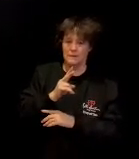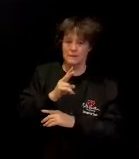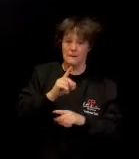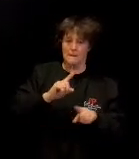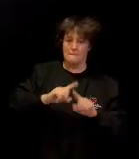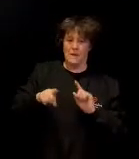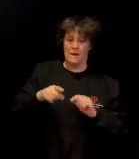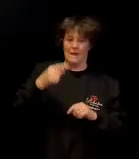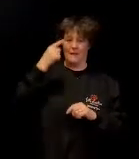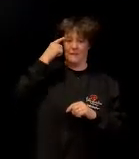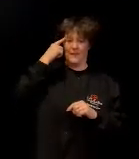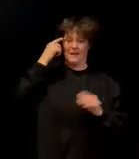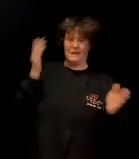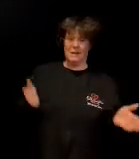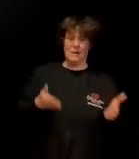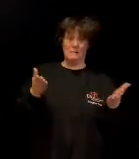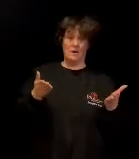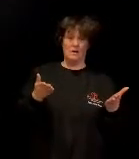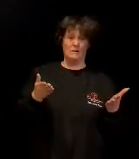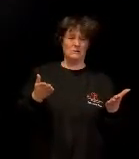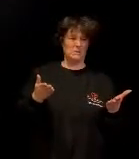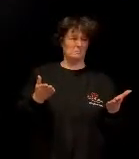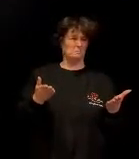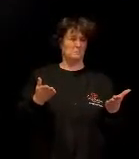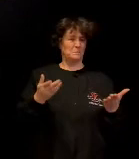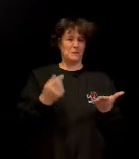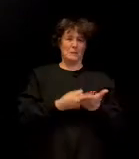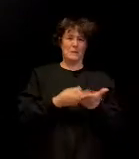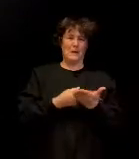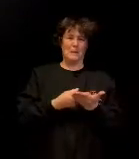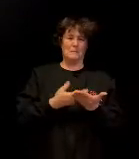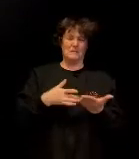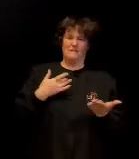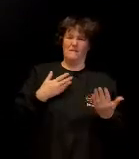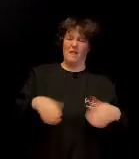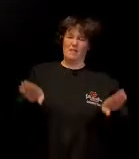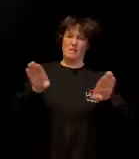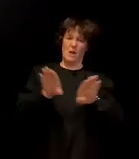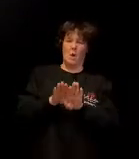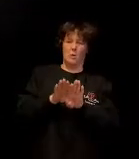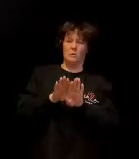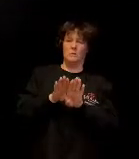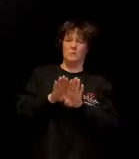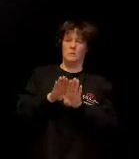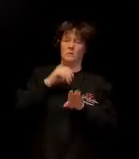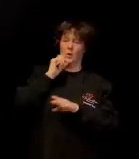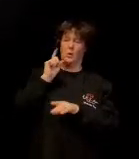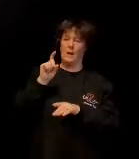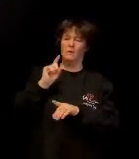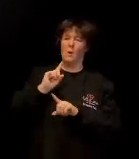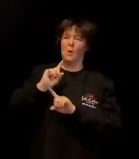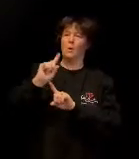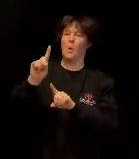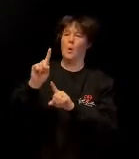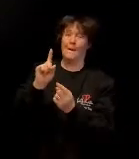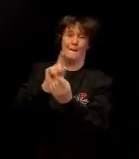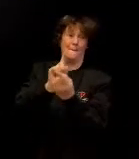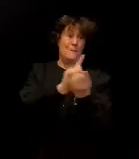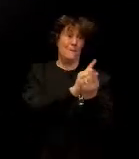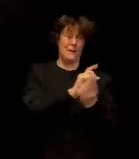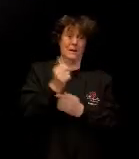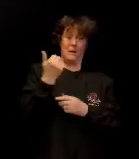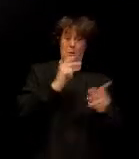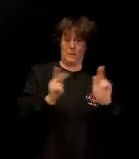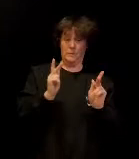actually encourages us to be more closed off so that we don't have to go out and talk to people, just send a little message. There's nothing wrong sending a